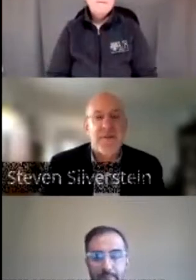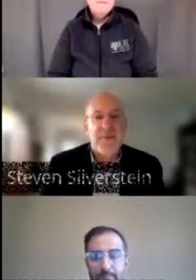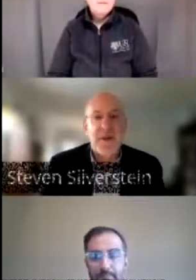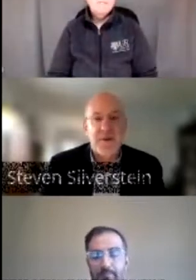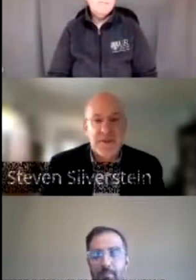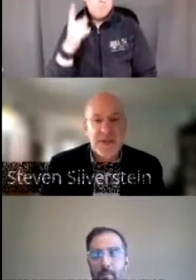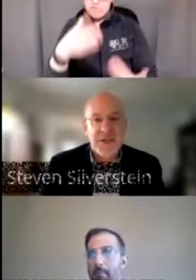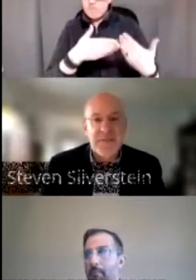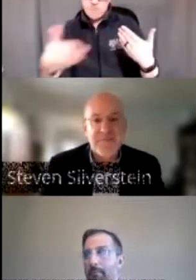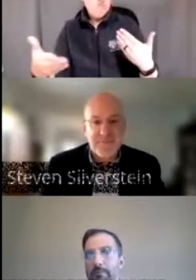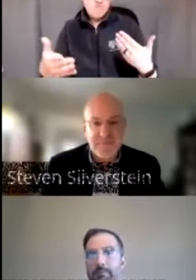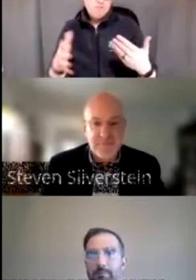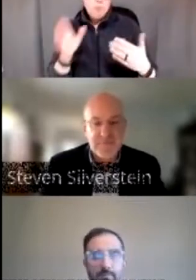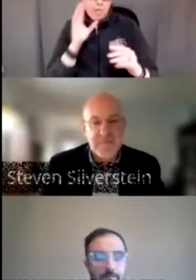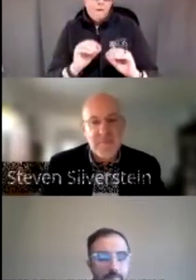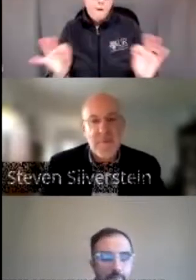the remainder of the session.